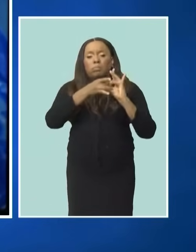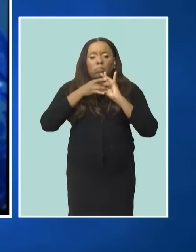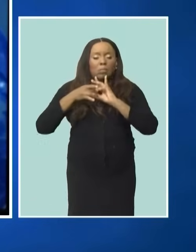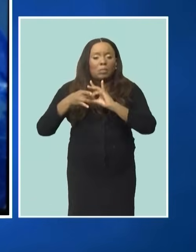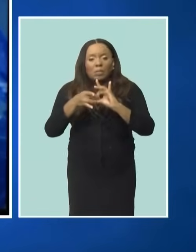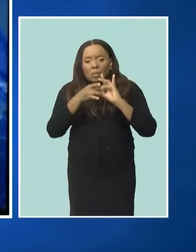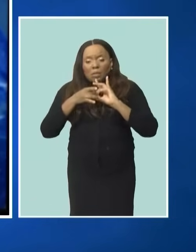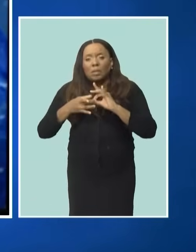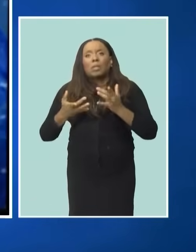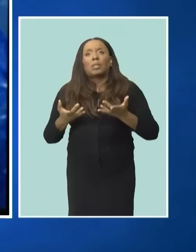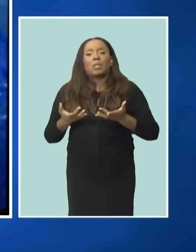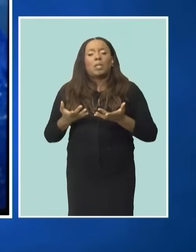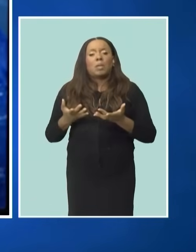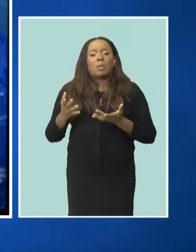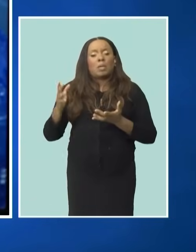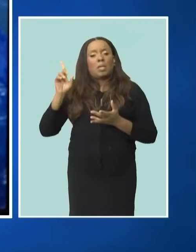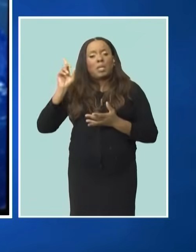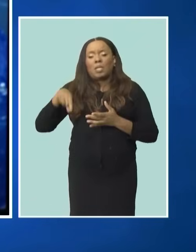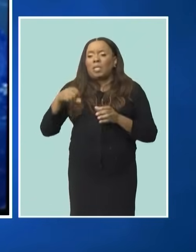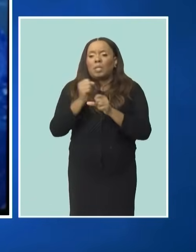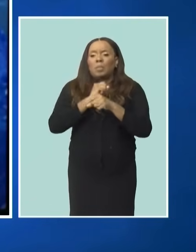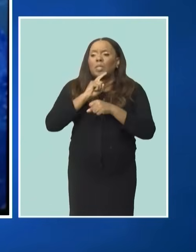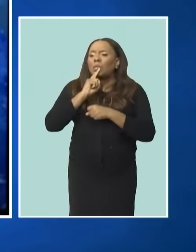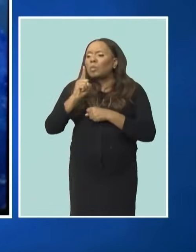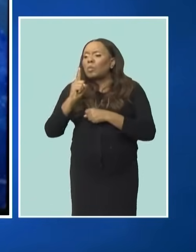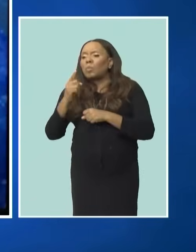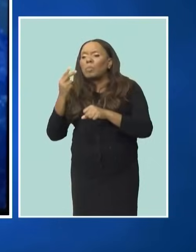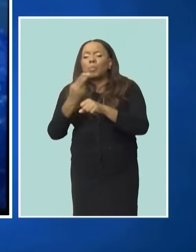of our collective resources.